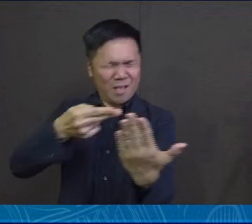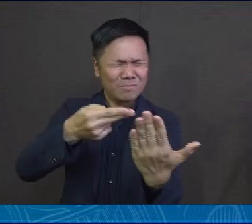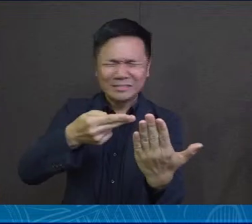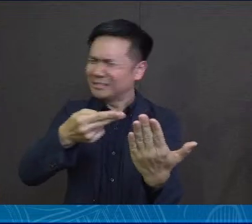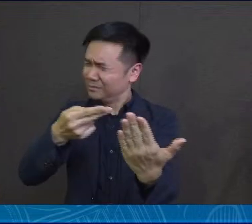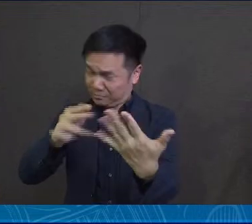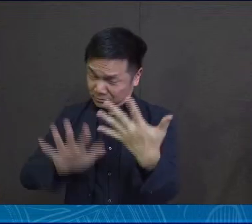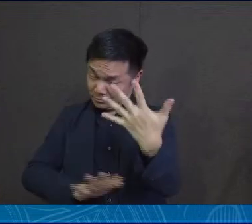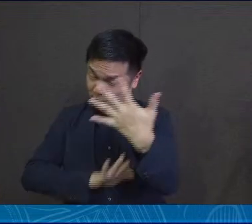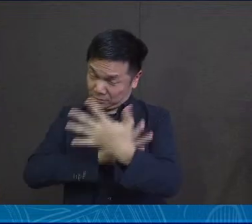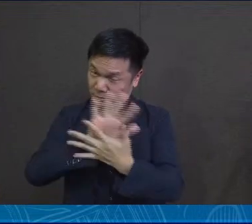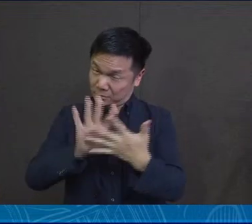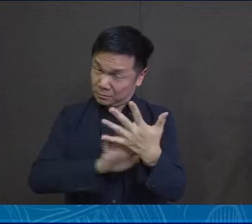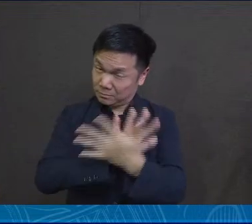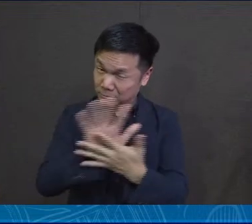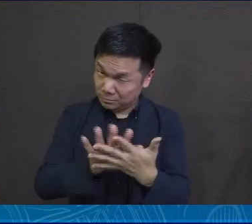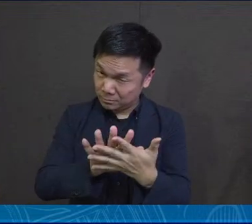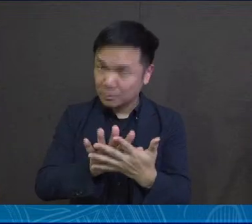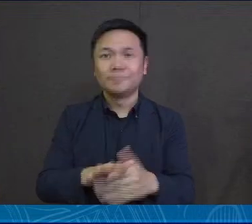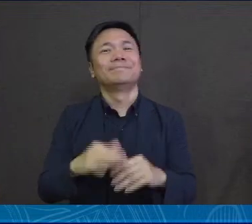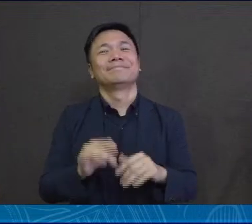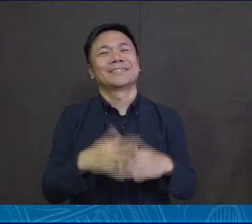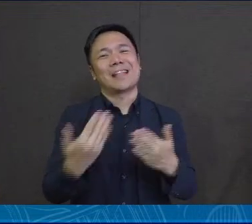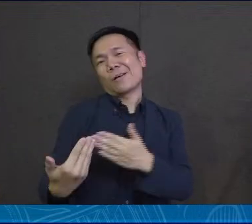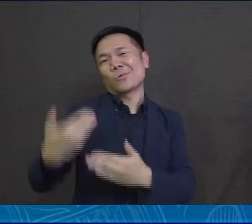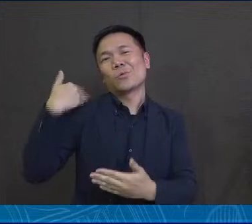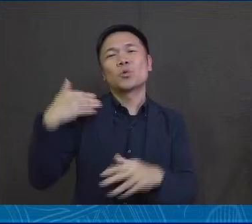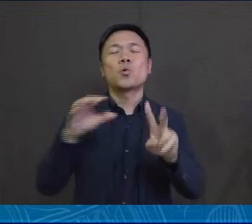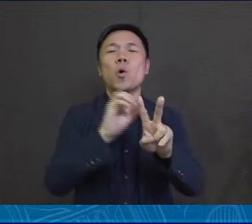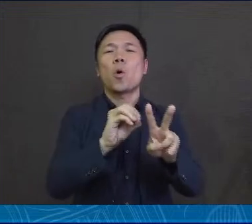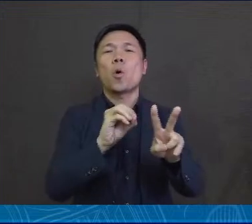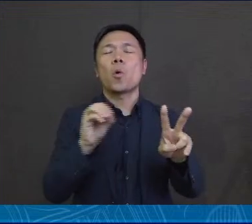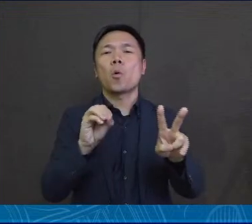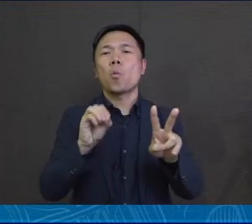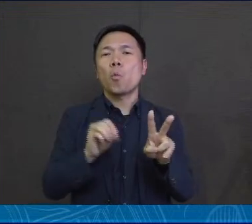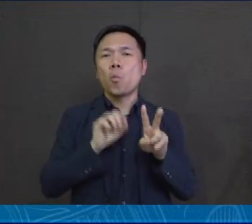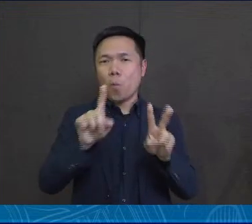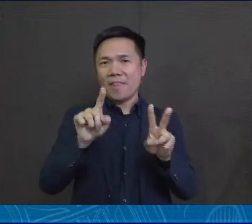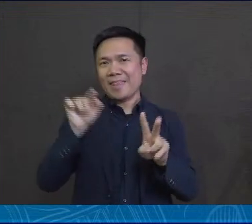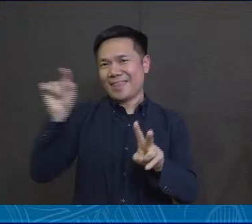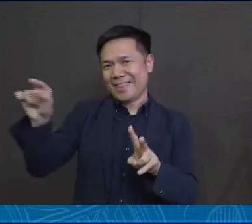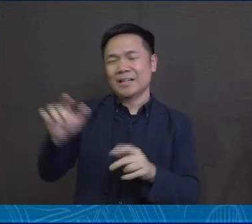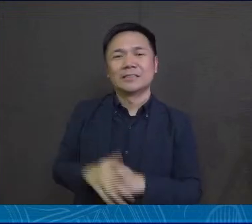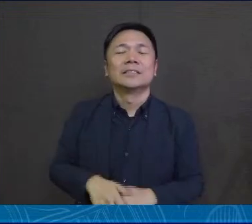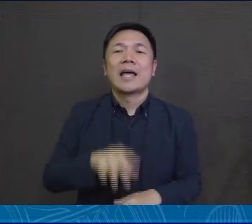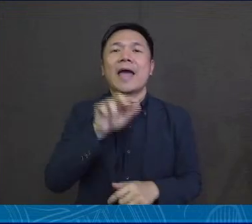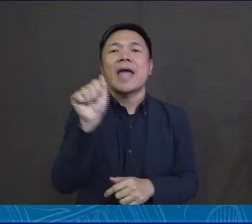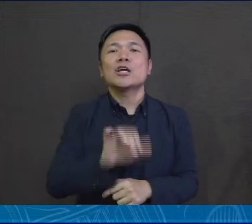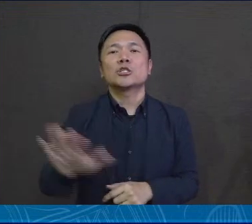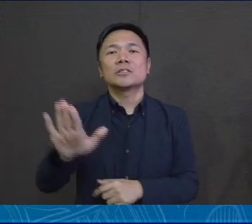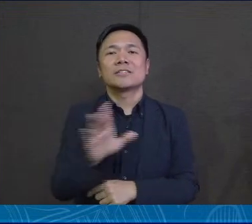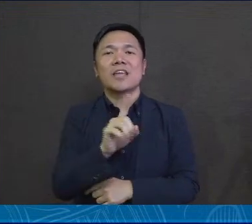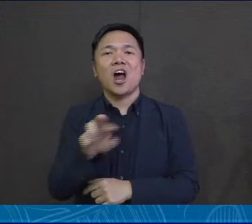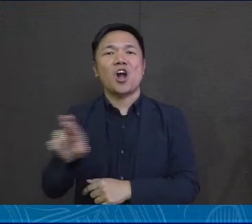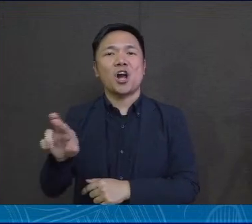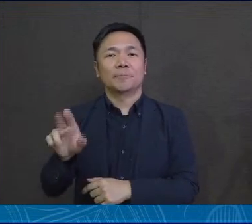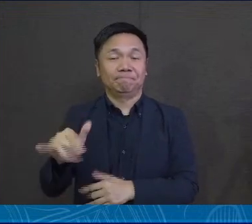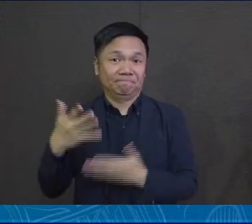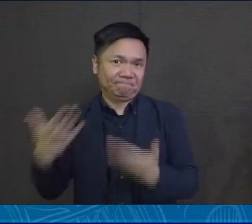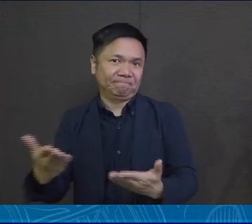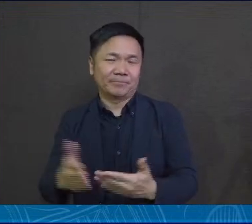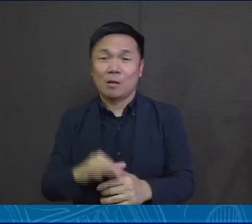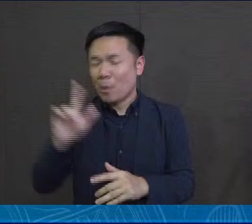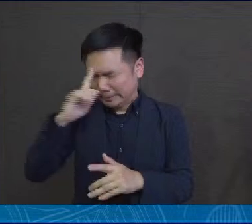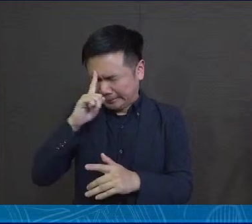starting in 2001, there is a proposal from the Asian Disaster Reduction Center to have